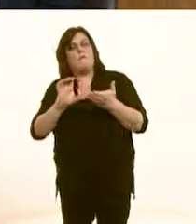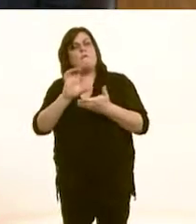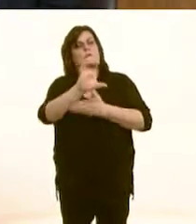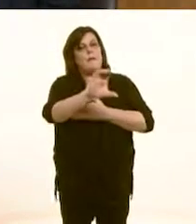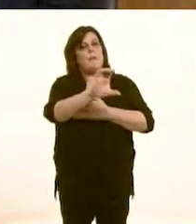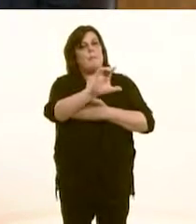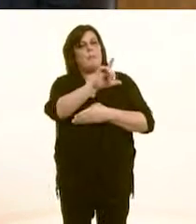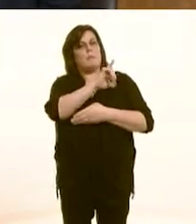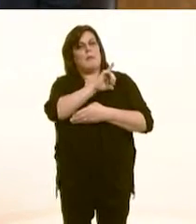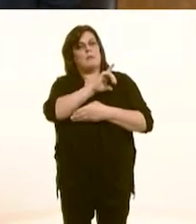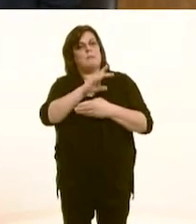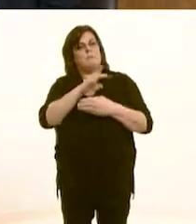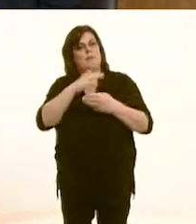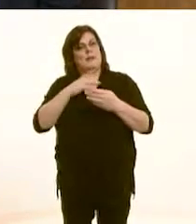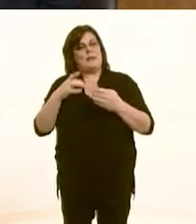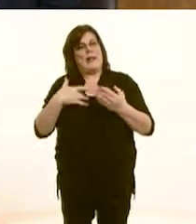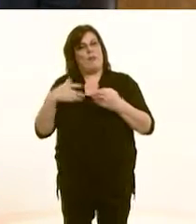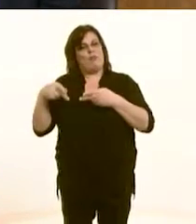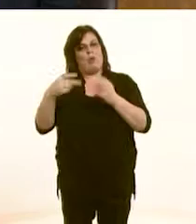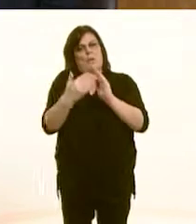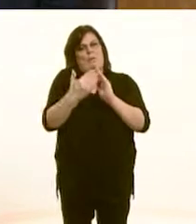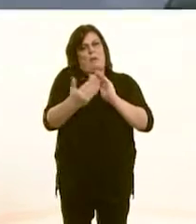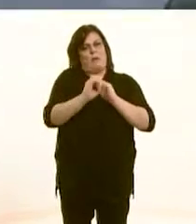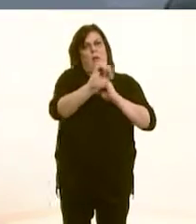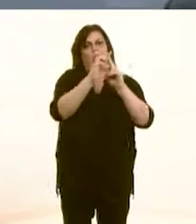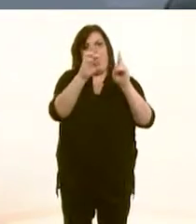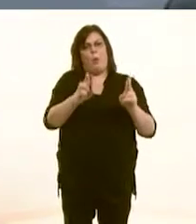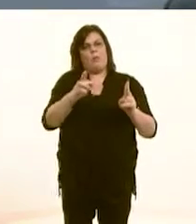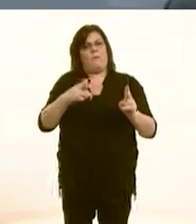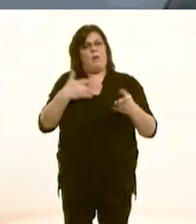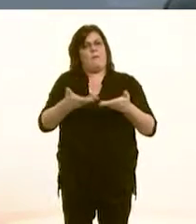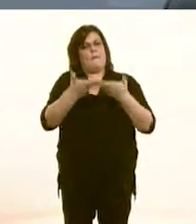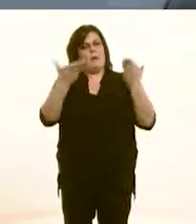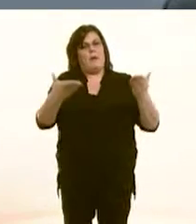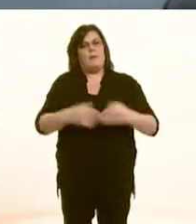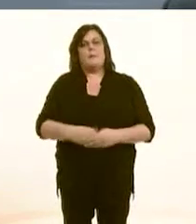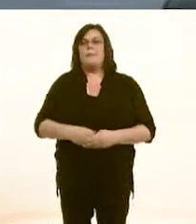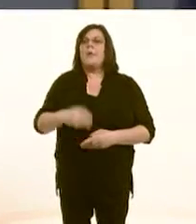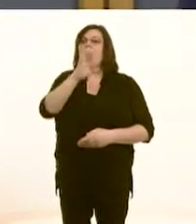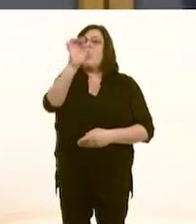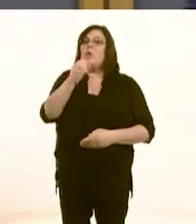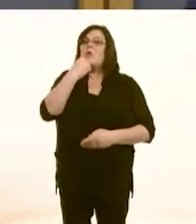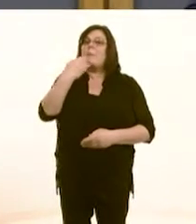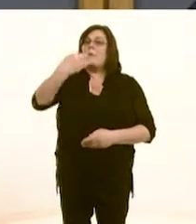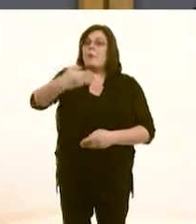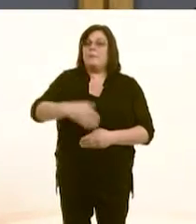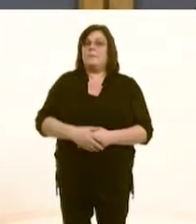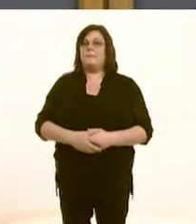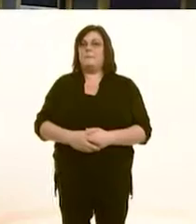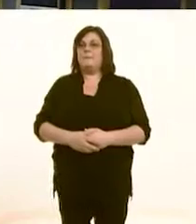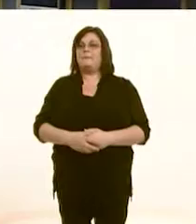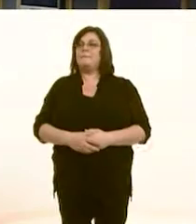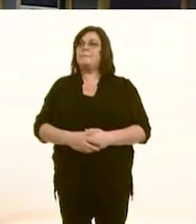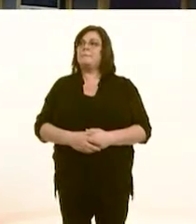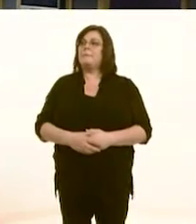amenity, and we believe that that is happening on a fair basis. Question 9, Mike Hedges. Thank you, Presiding Officer. Will the